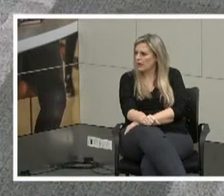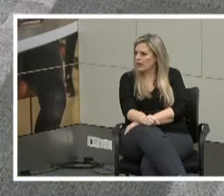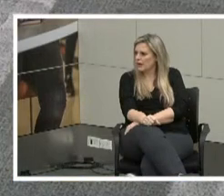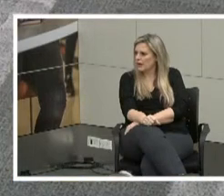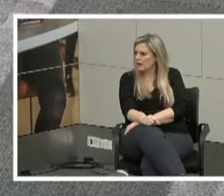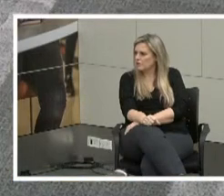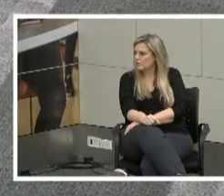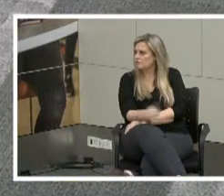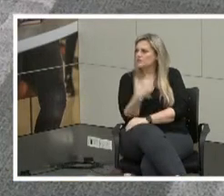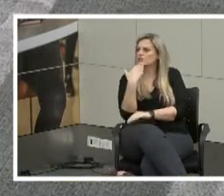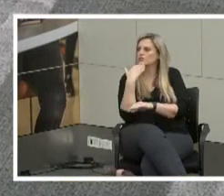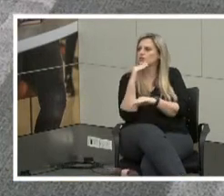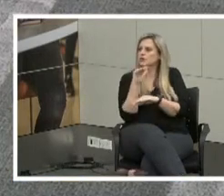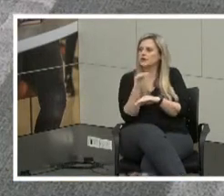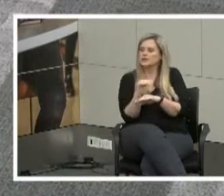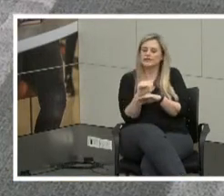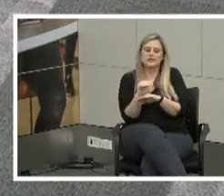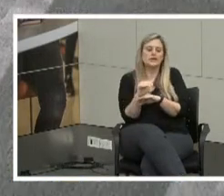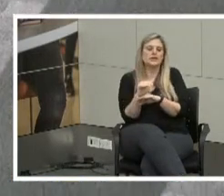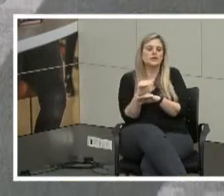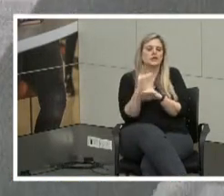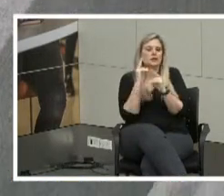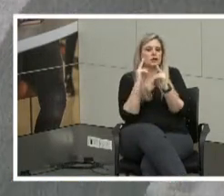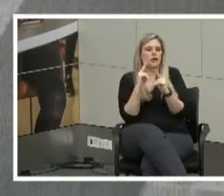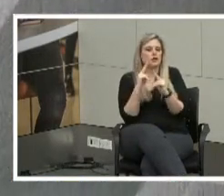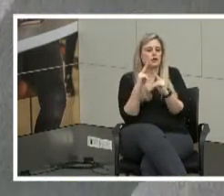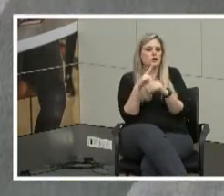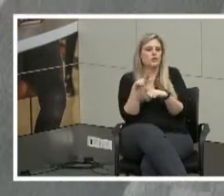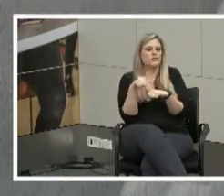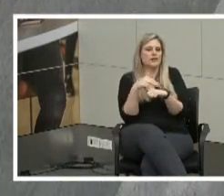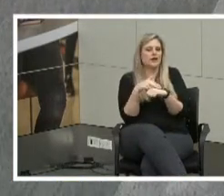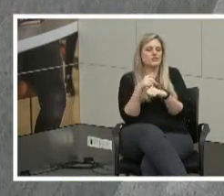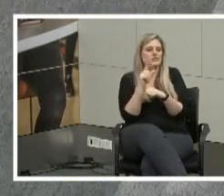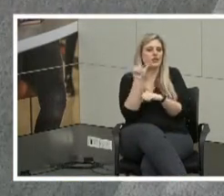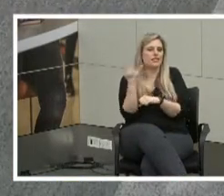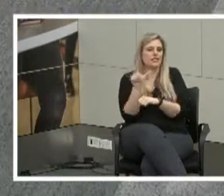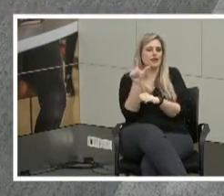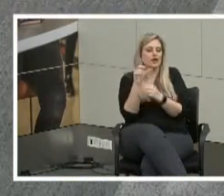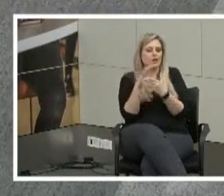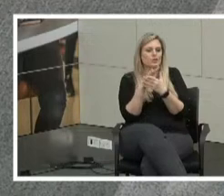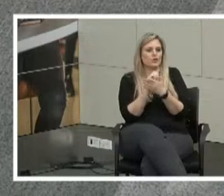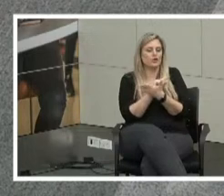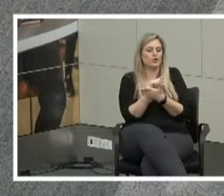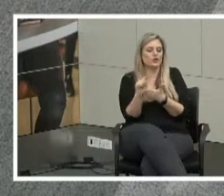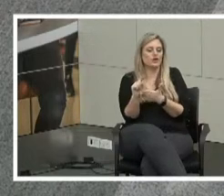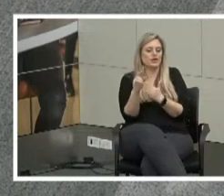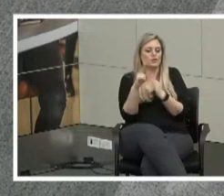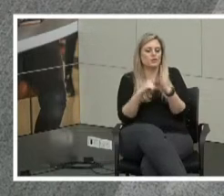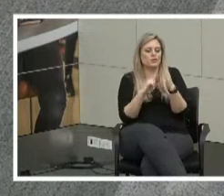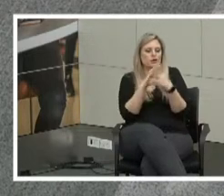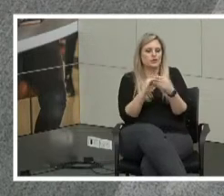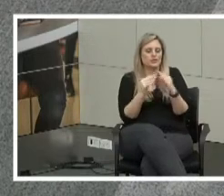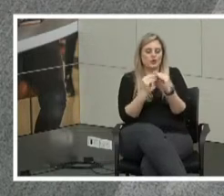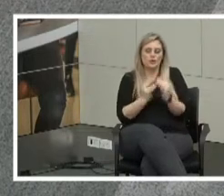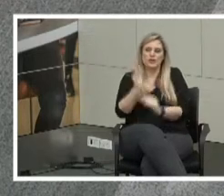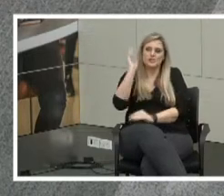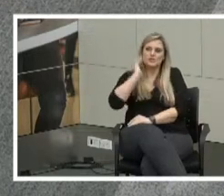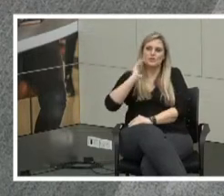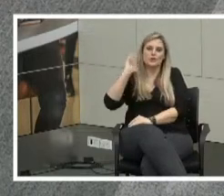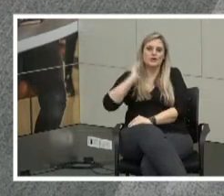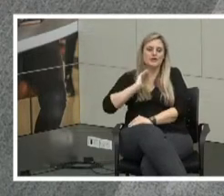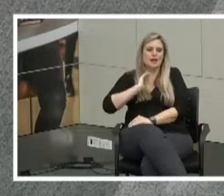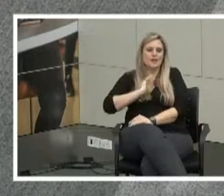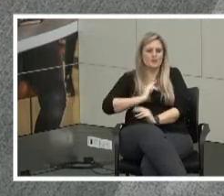ma'am good evening in honor of National Library week I'm going to read you a story once upon a time there was a